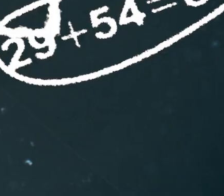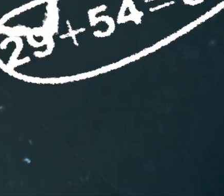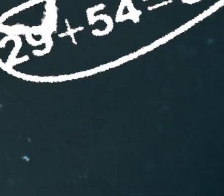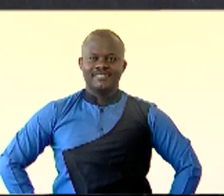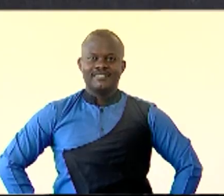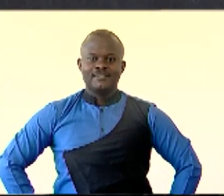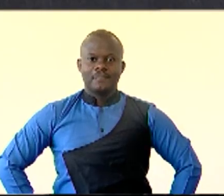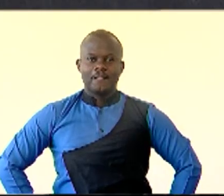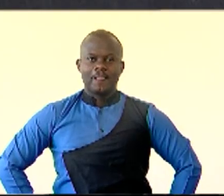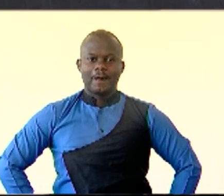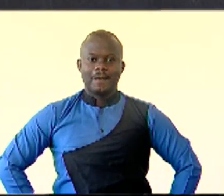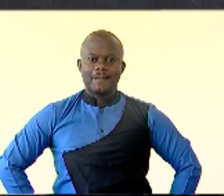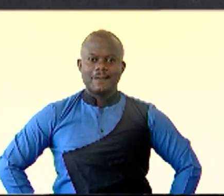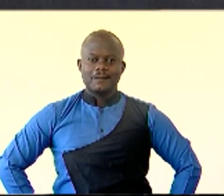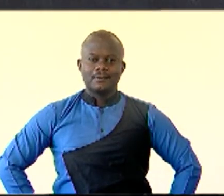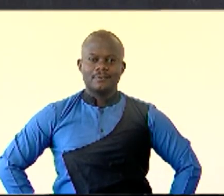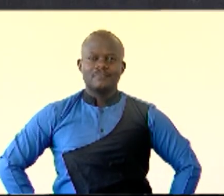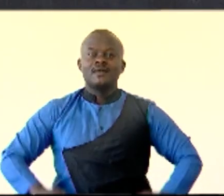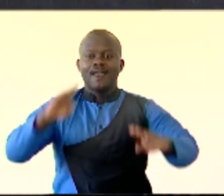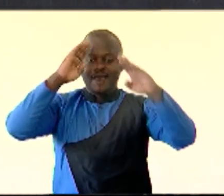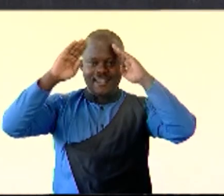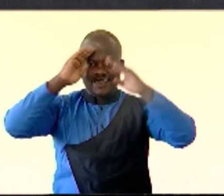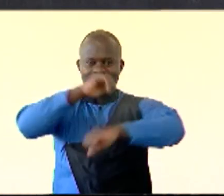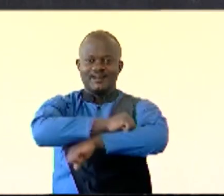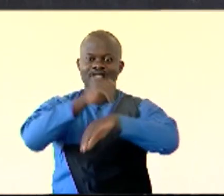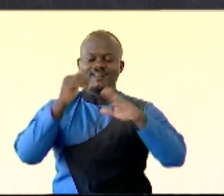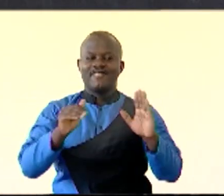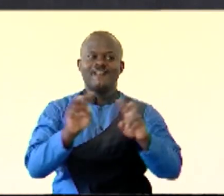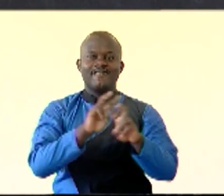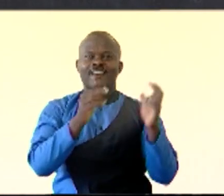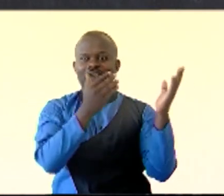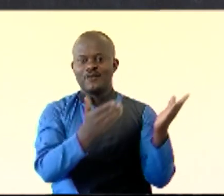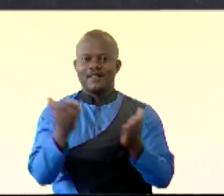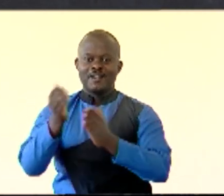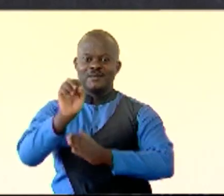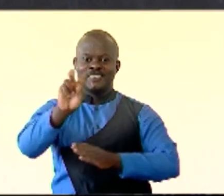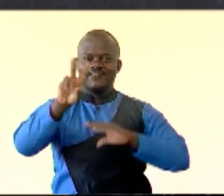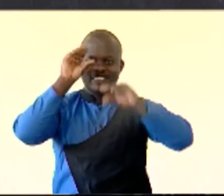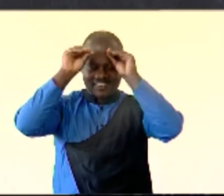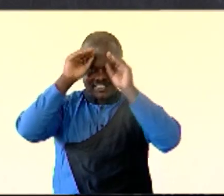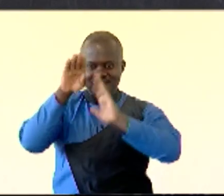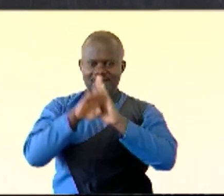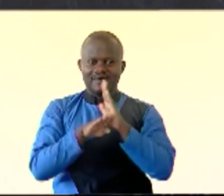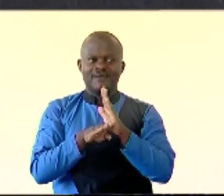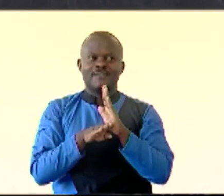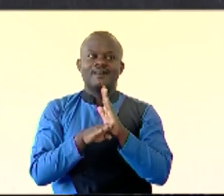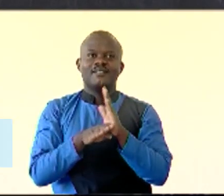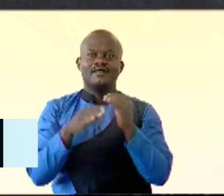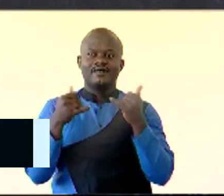Board. Hello students, a very warm welcome to the TV learning programs or